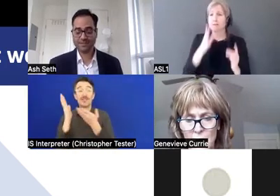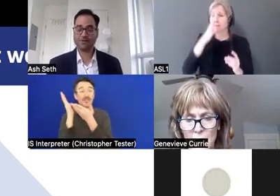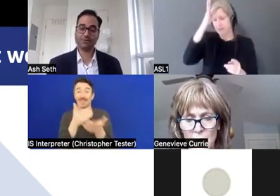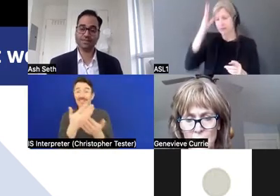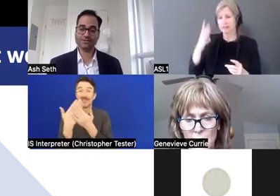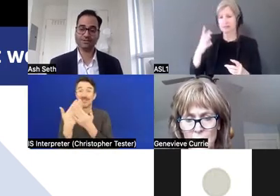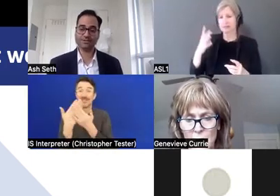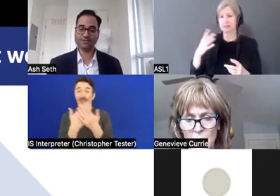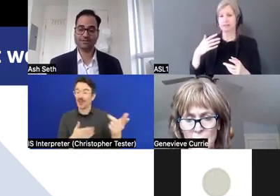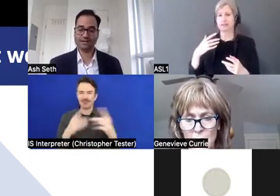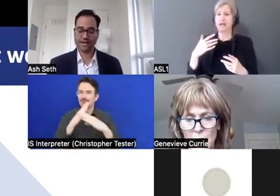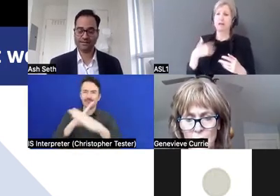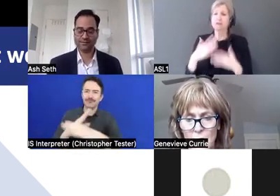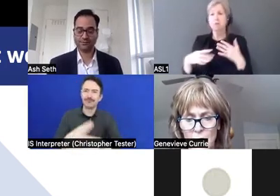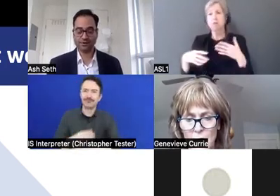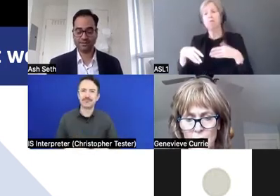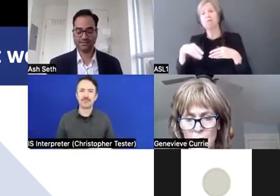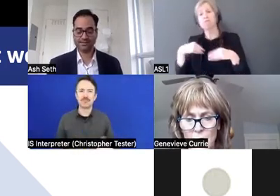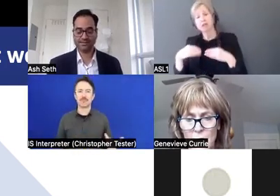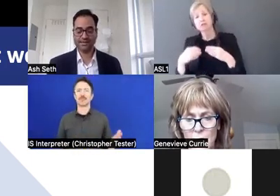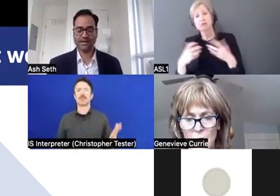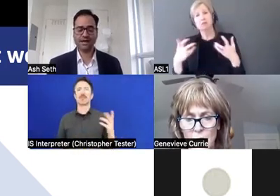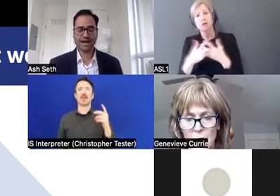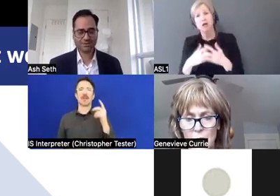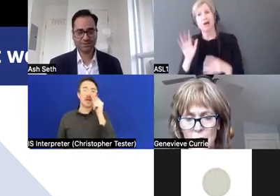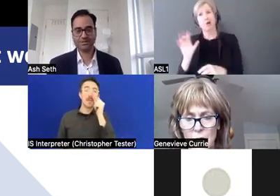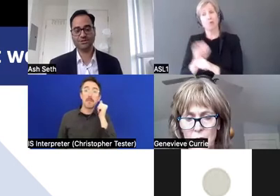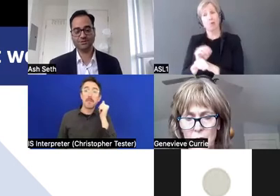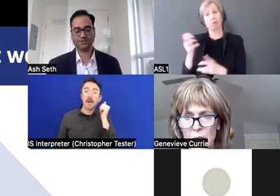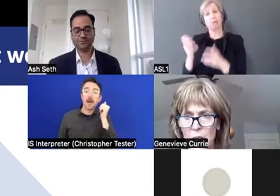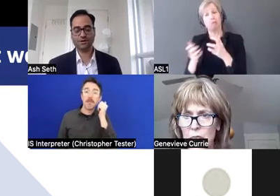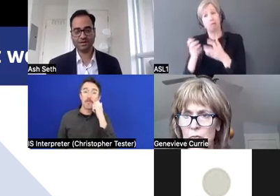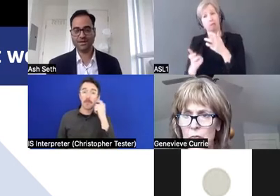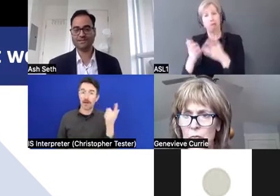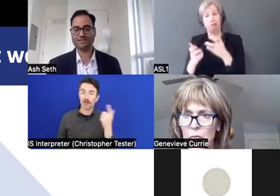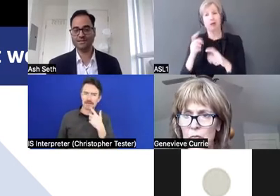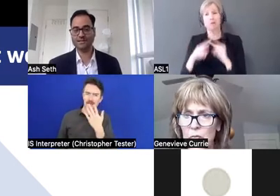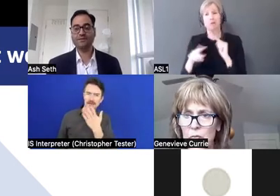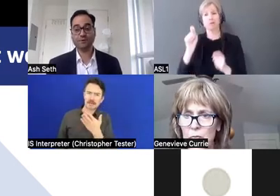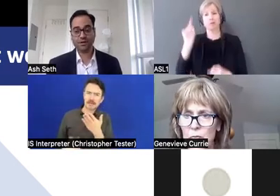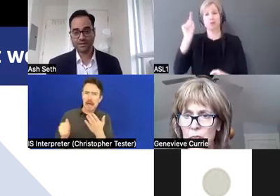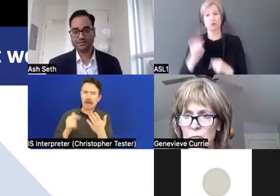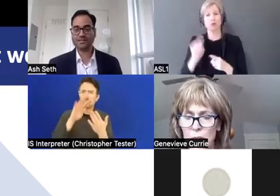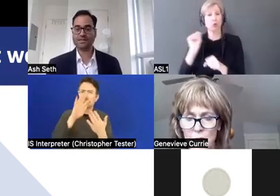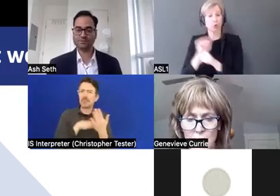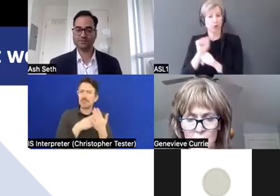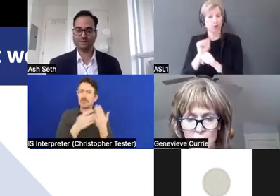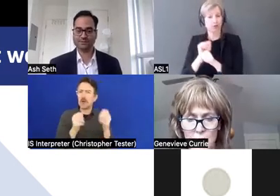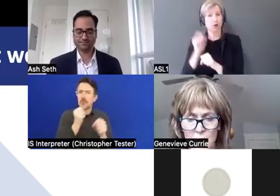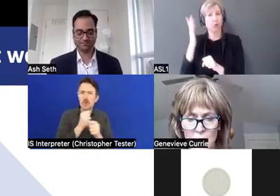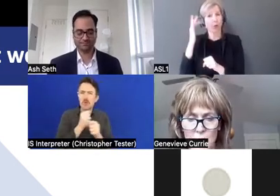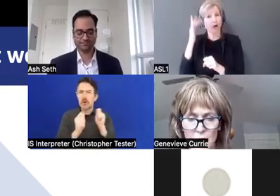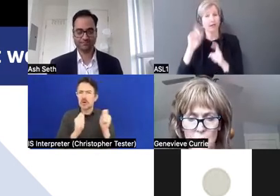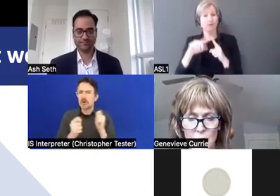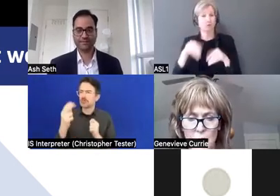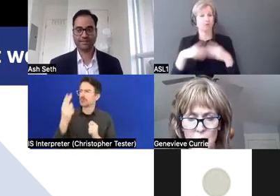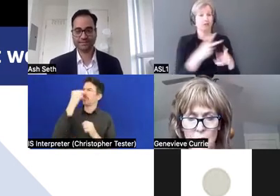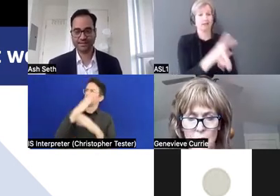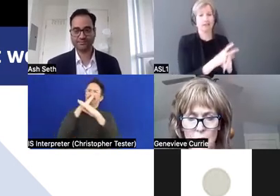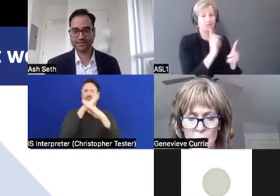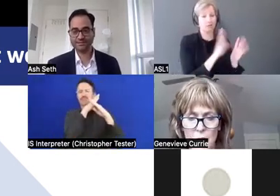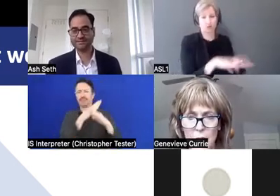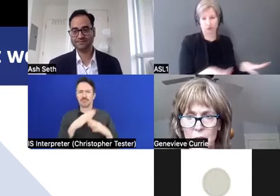flexible accommodations at their workplaces and had to reduce their work capacity for caretaking purposes.